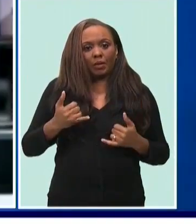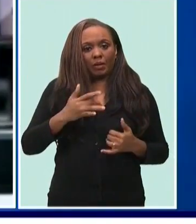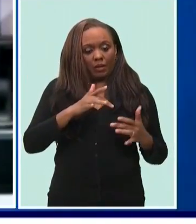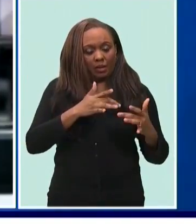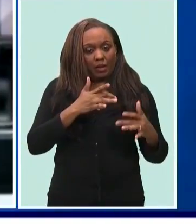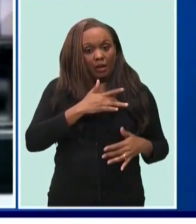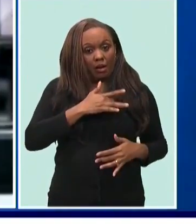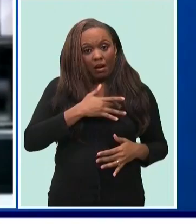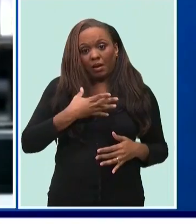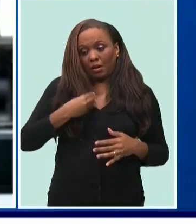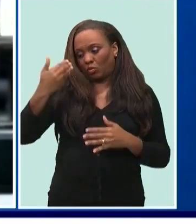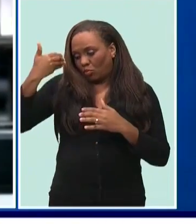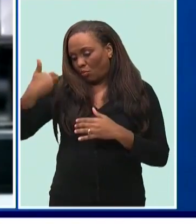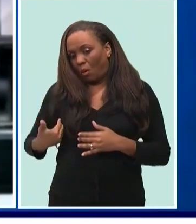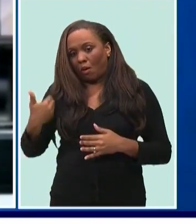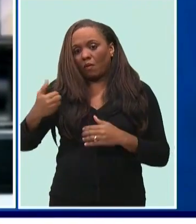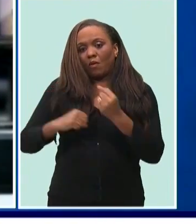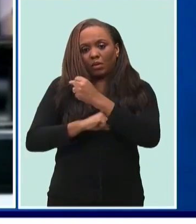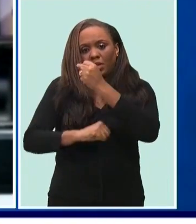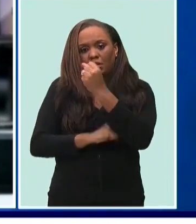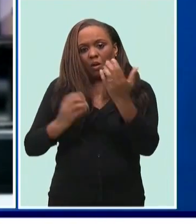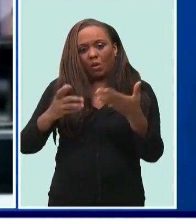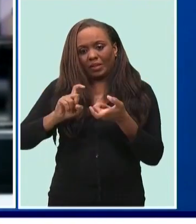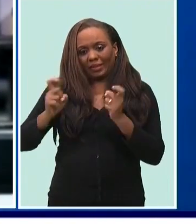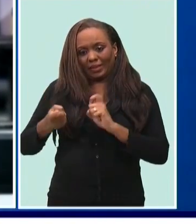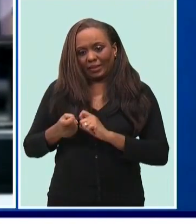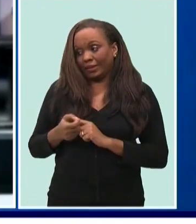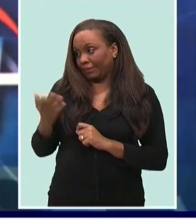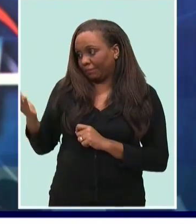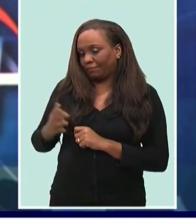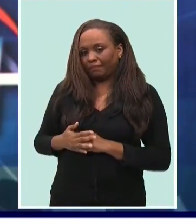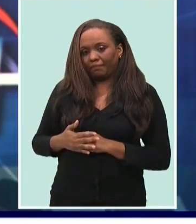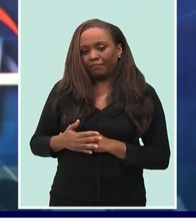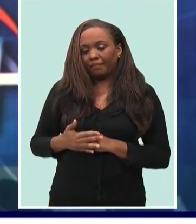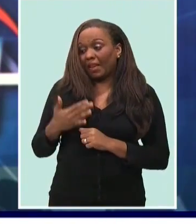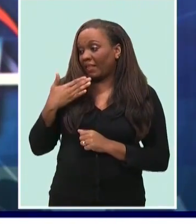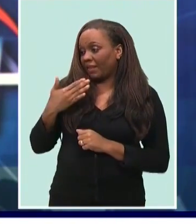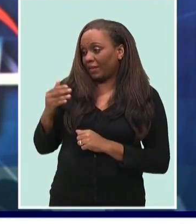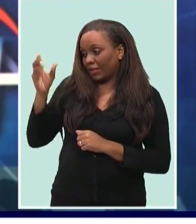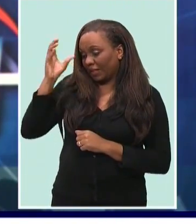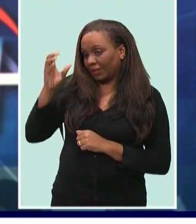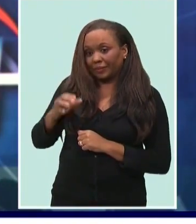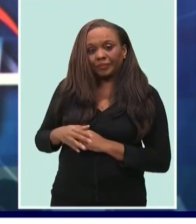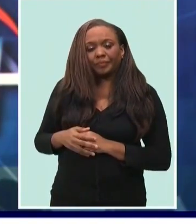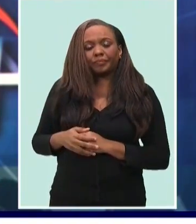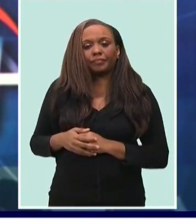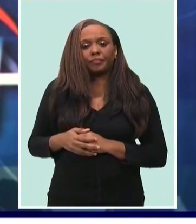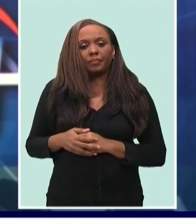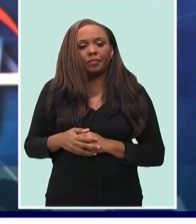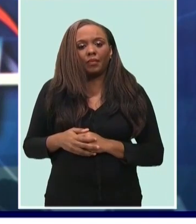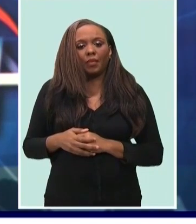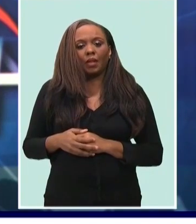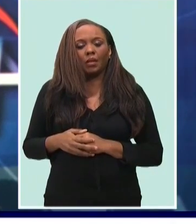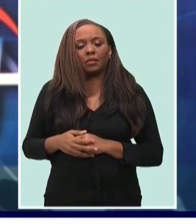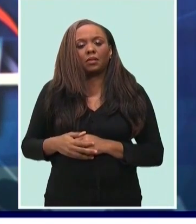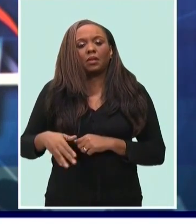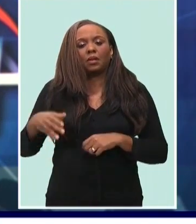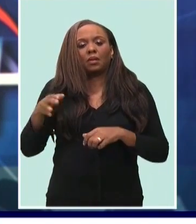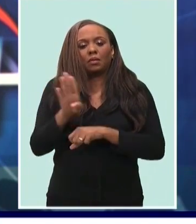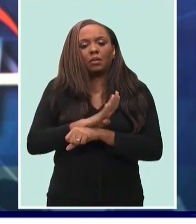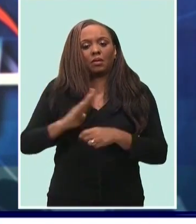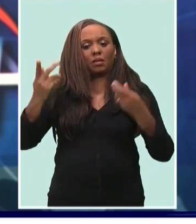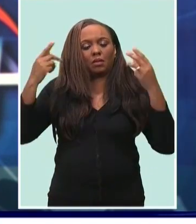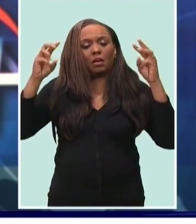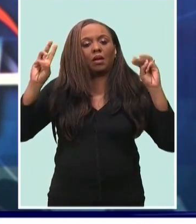action to bring about that change. Back to you. And thank you so much, Shane. Well, nearly a year after she led the Barbados Labour Party to a